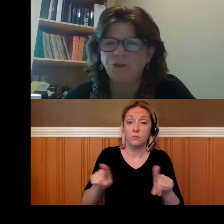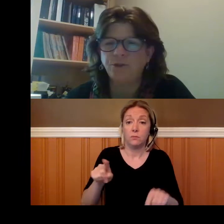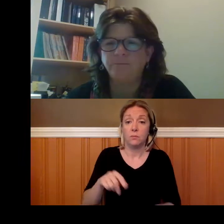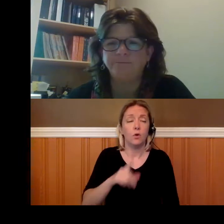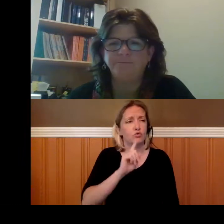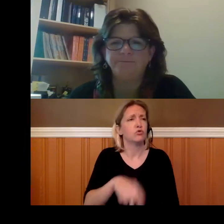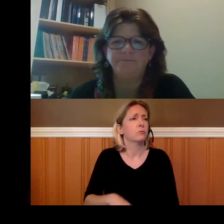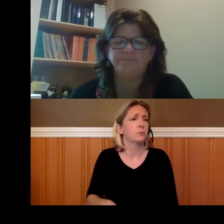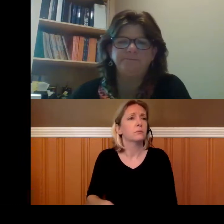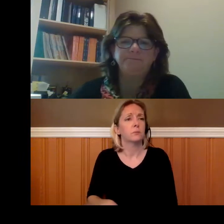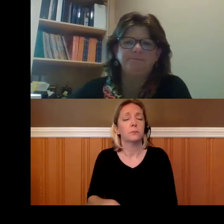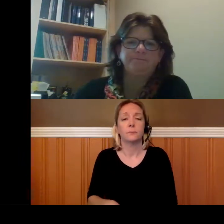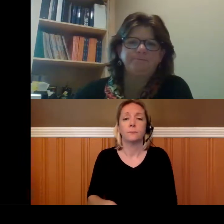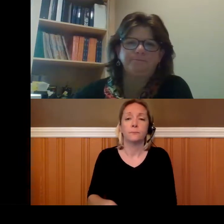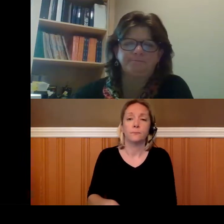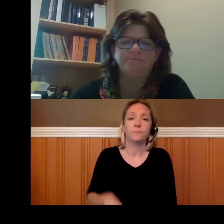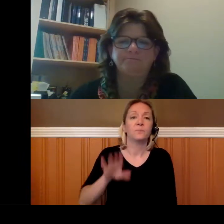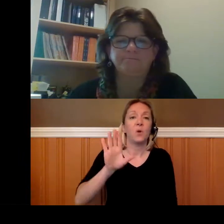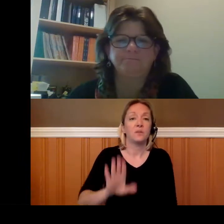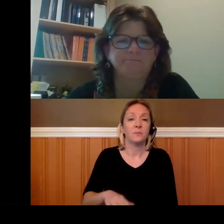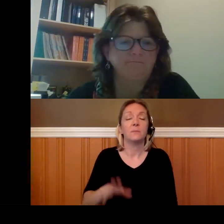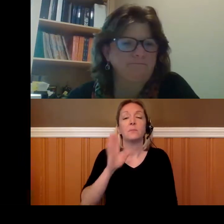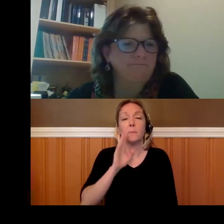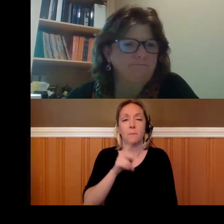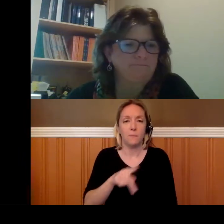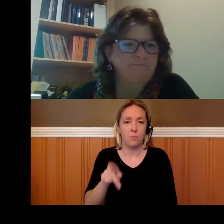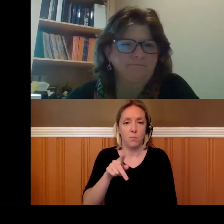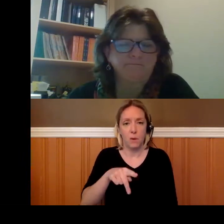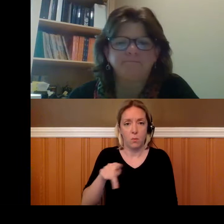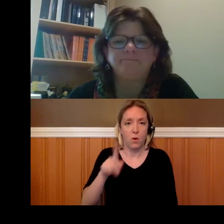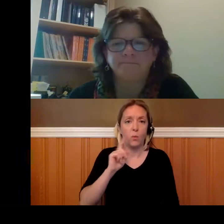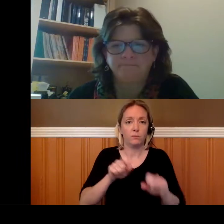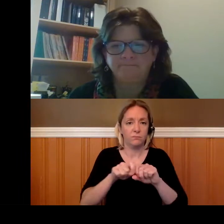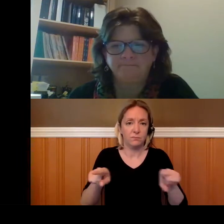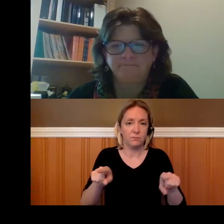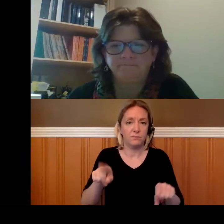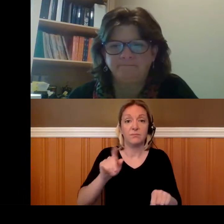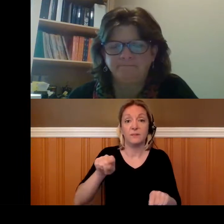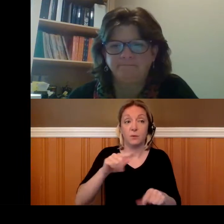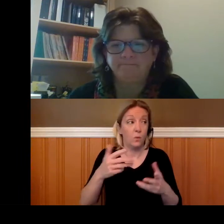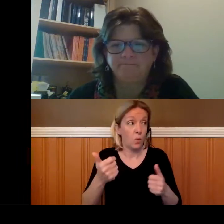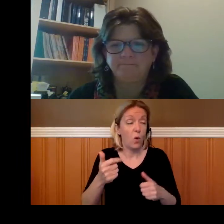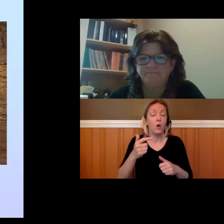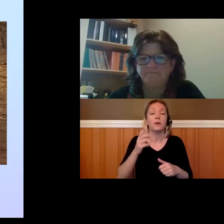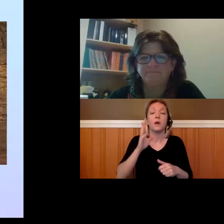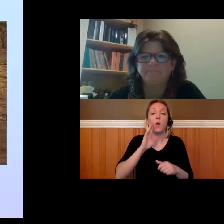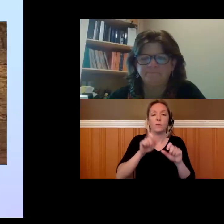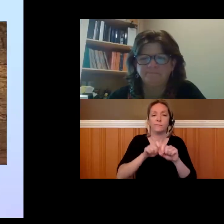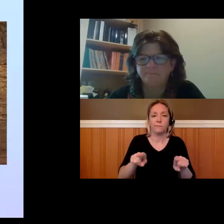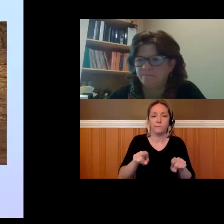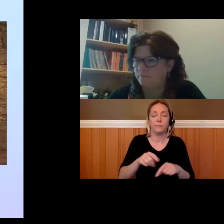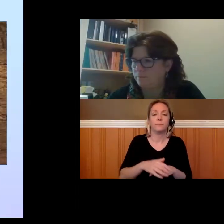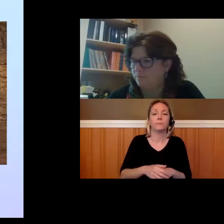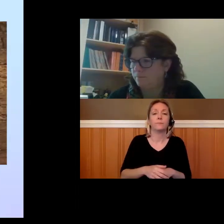sure. Okay, awesome. So I can send that out to anyone that's interested that has signed in on our sign-in